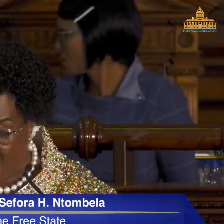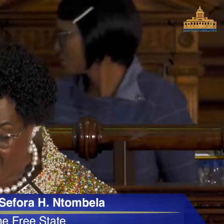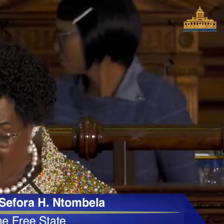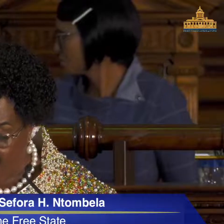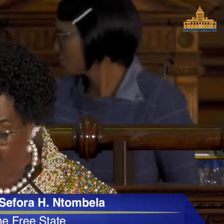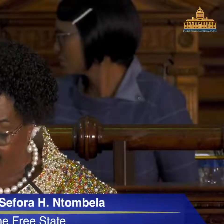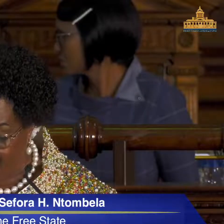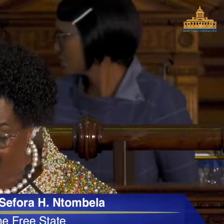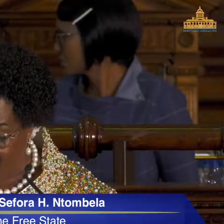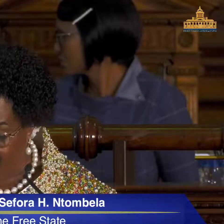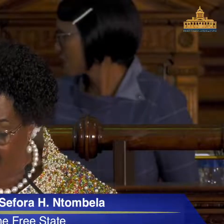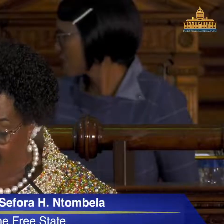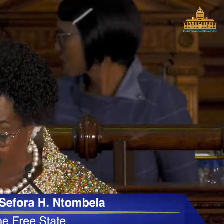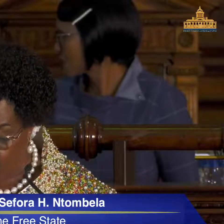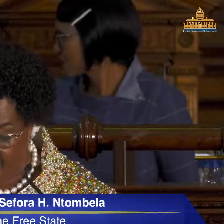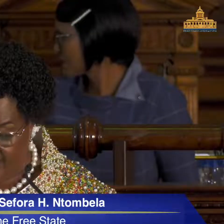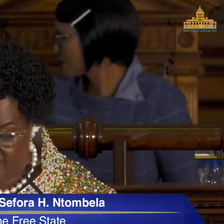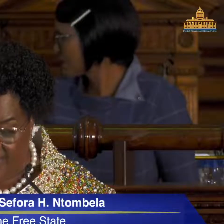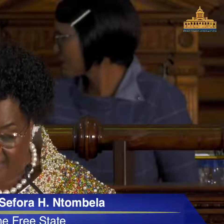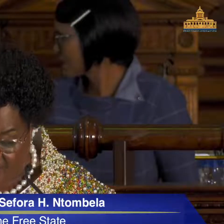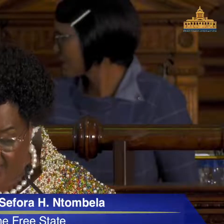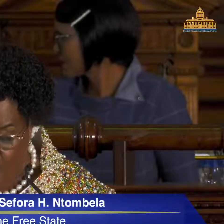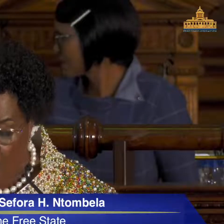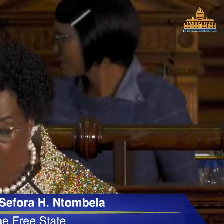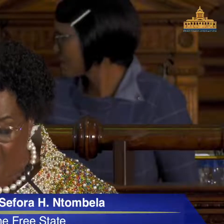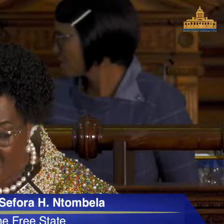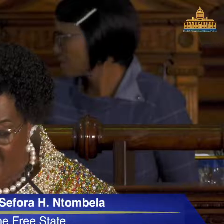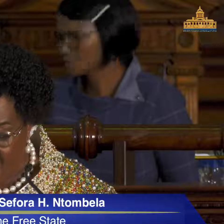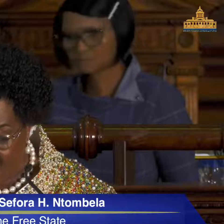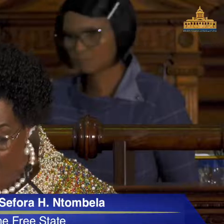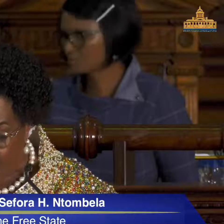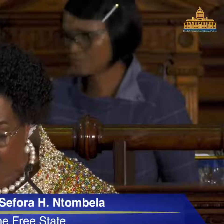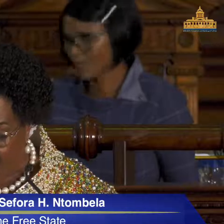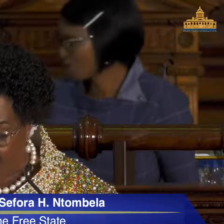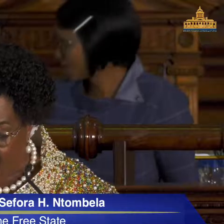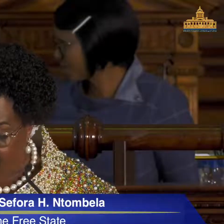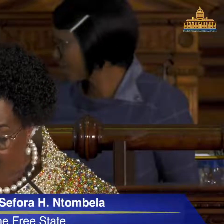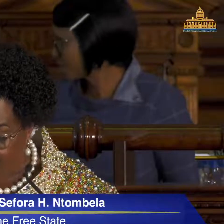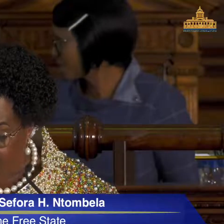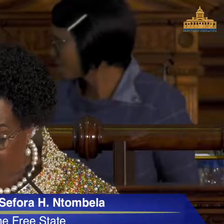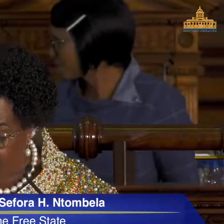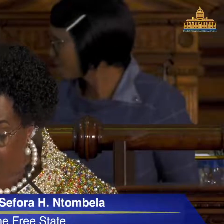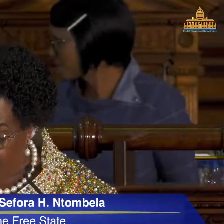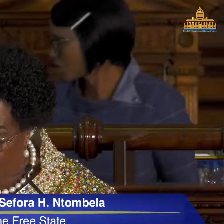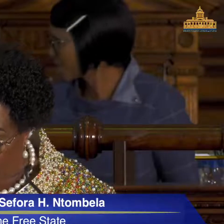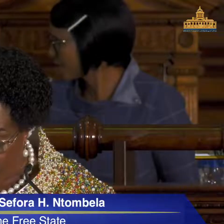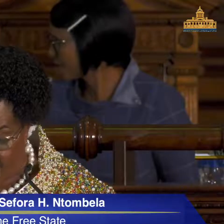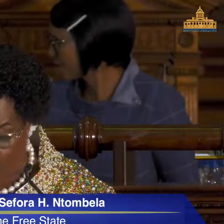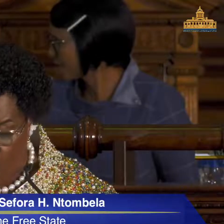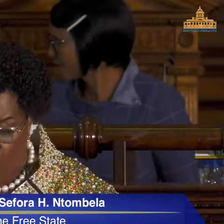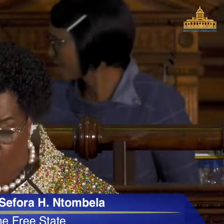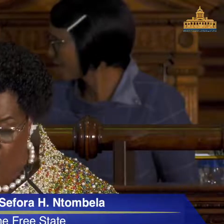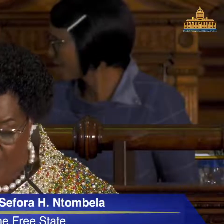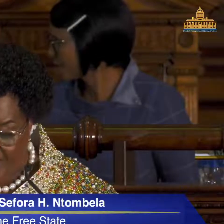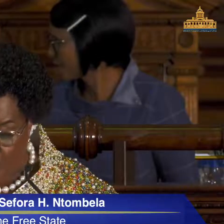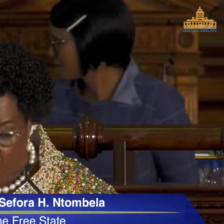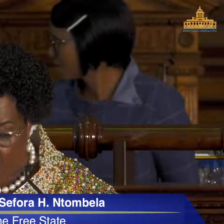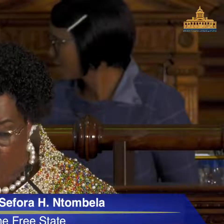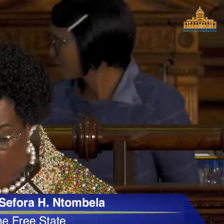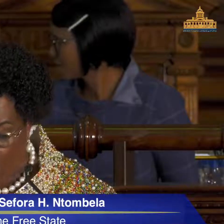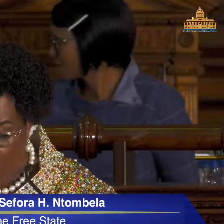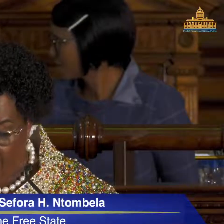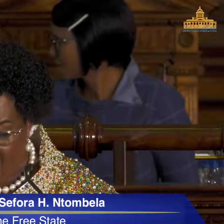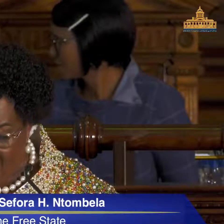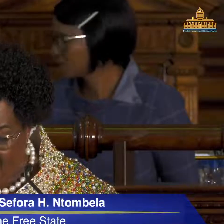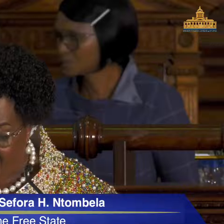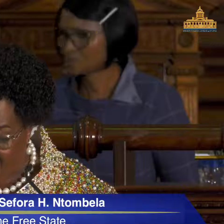need effective, dedicated, and hardworking civil servants. We need systems that enhance effective performance. We also need to